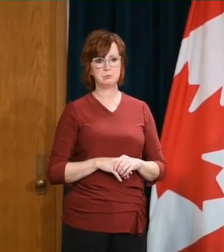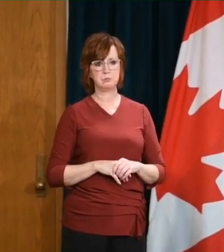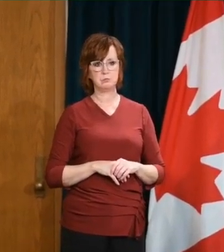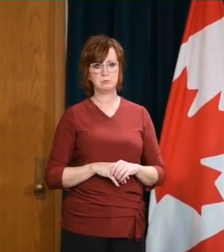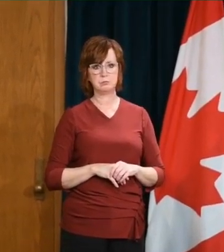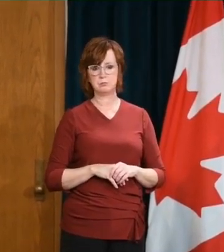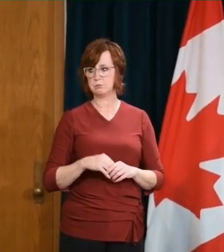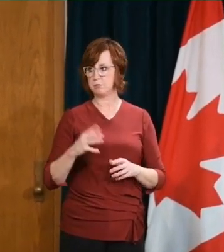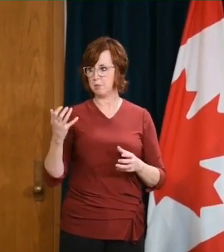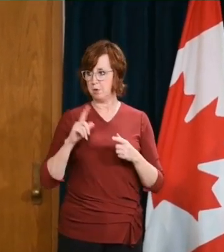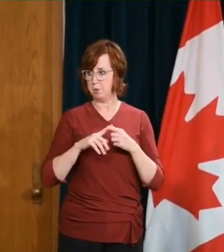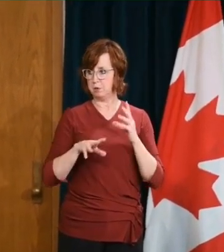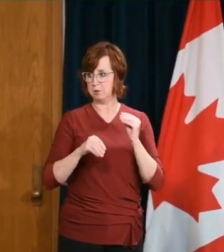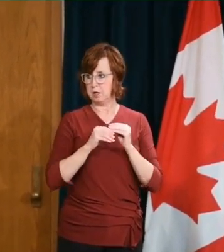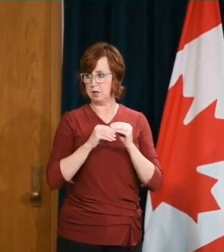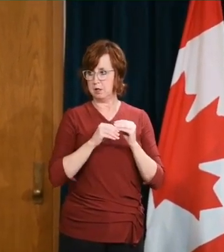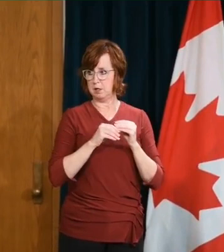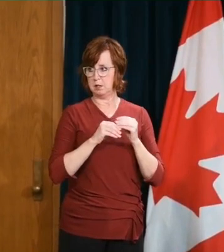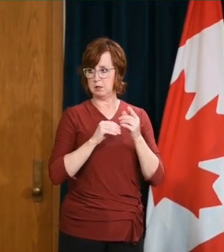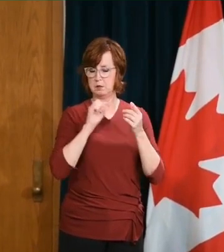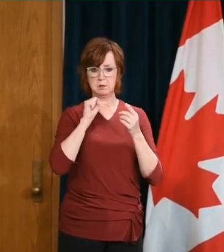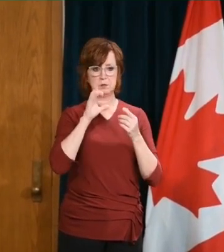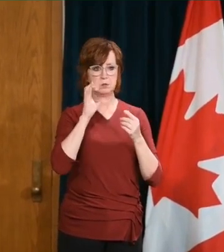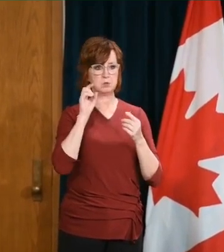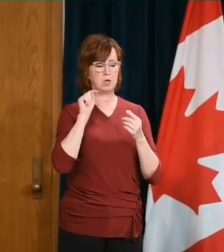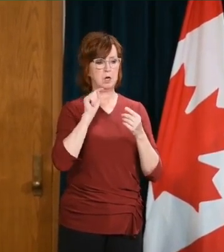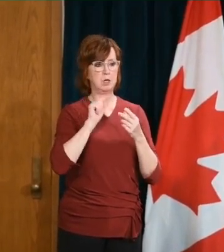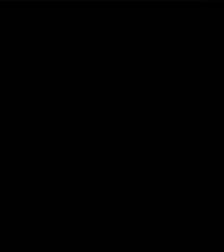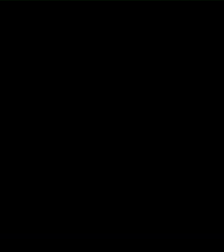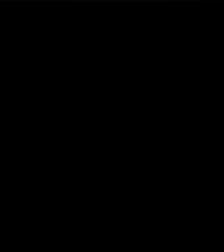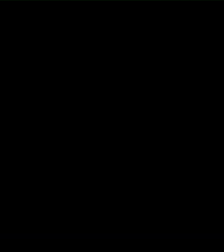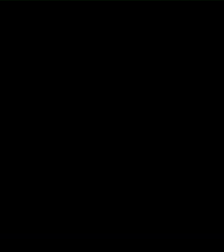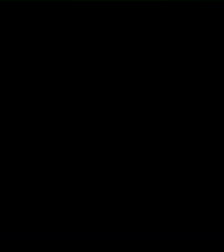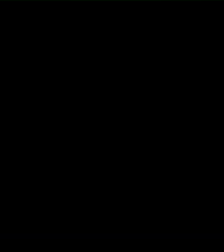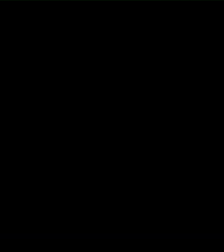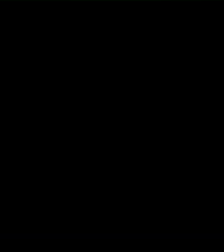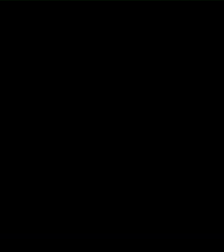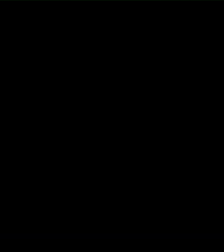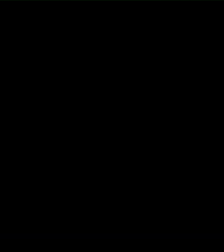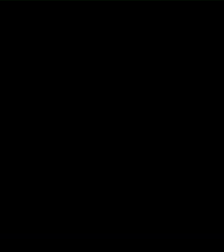Do we have anything to add from Scott or Dr. Shaw on the line?